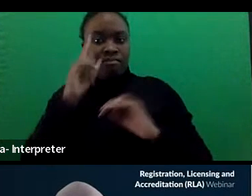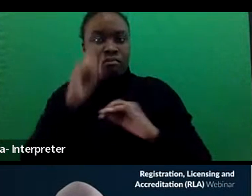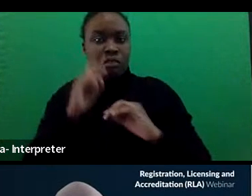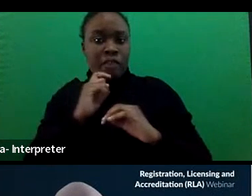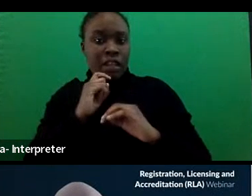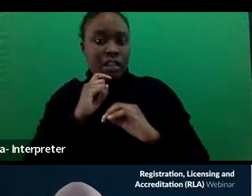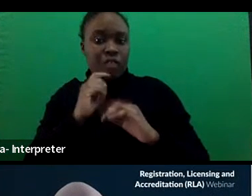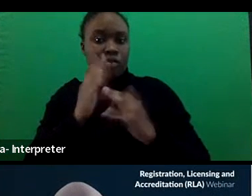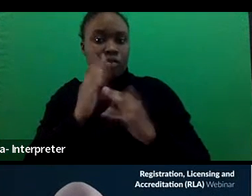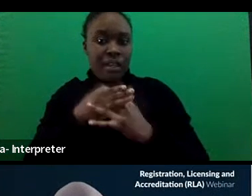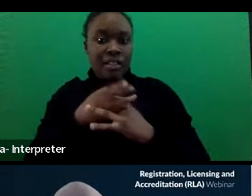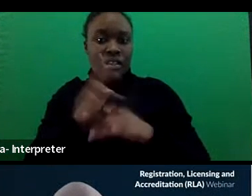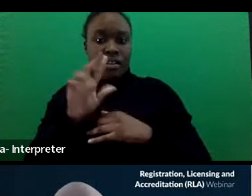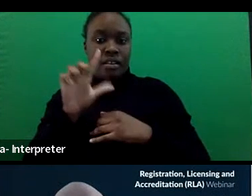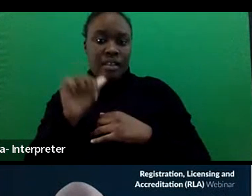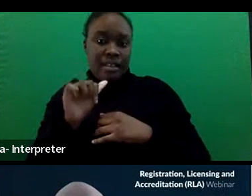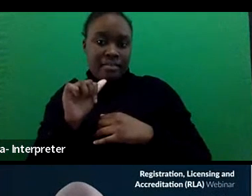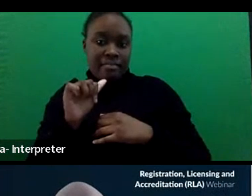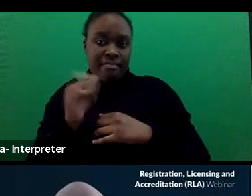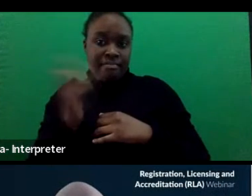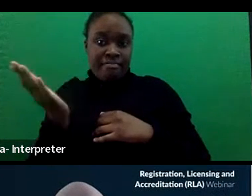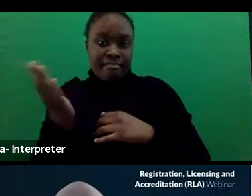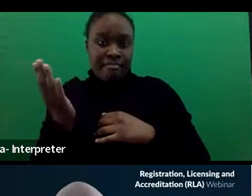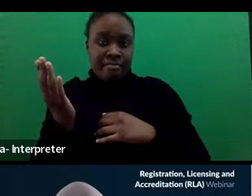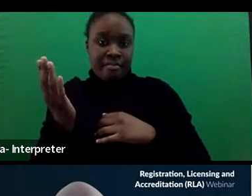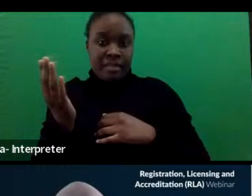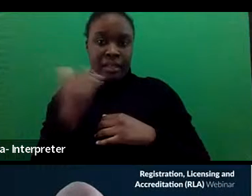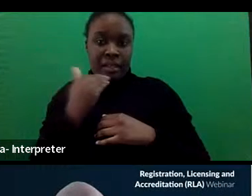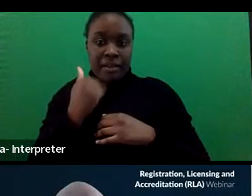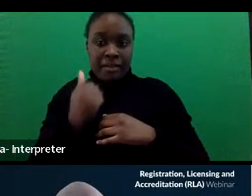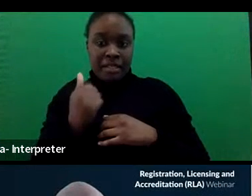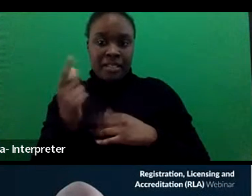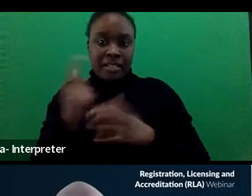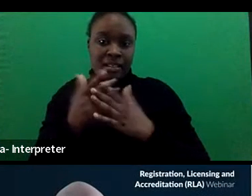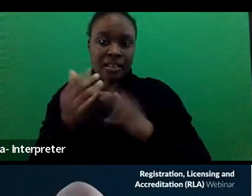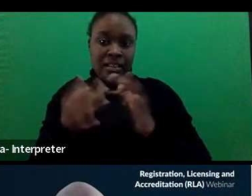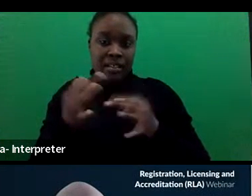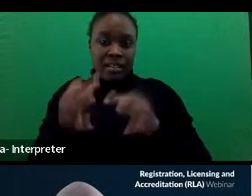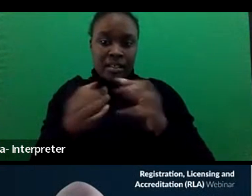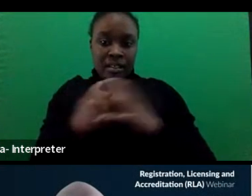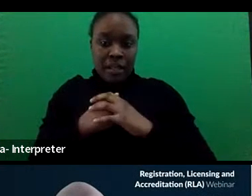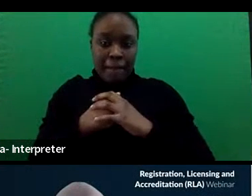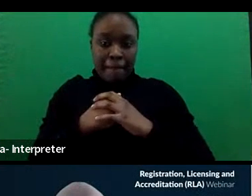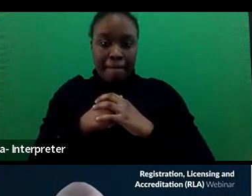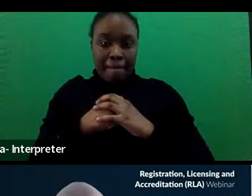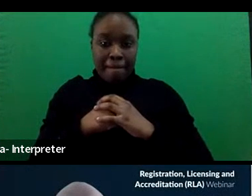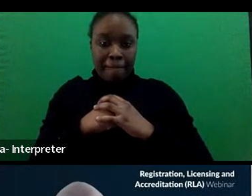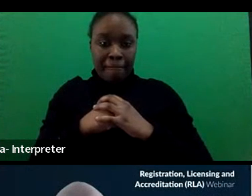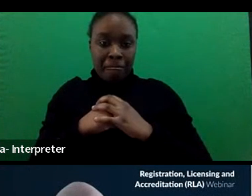to access RLA. I will ask Dashin to lead this question for us.